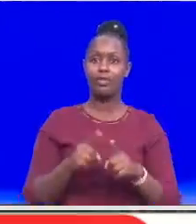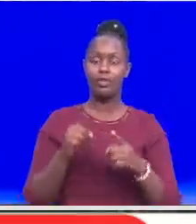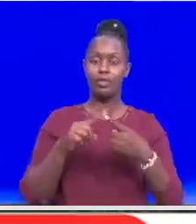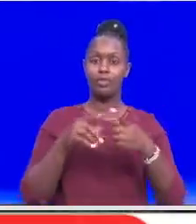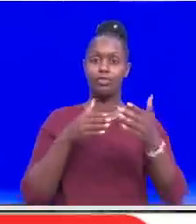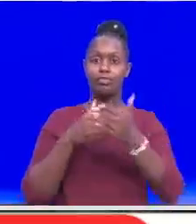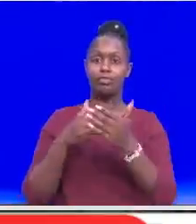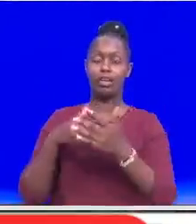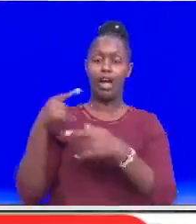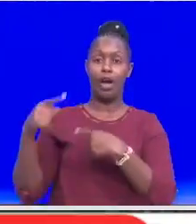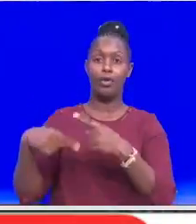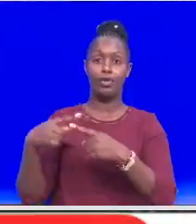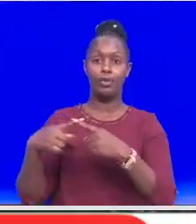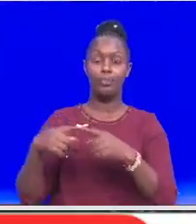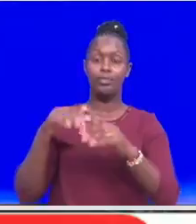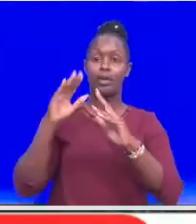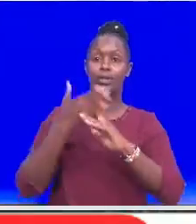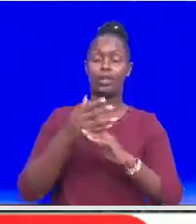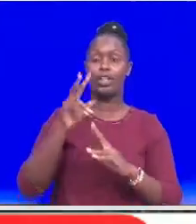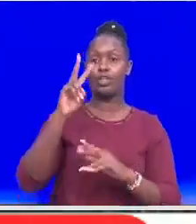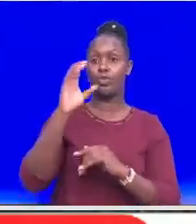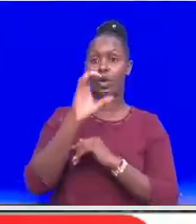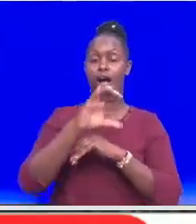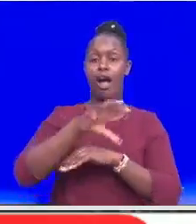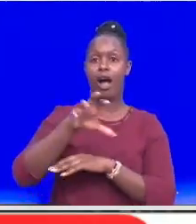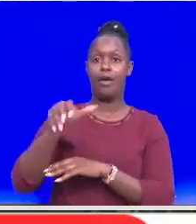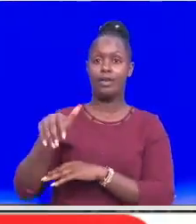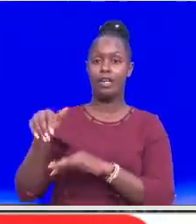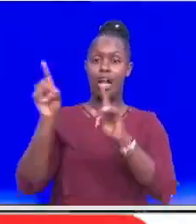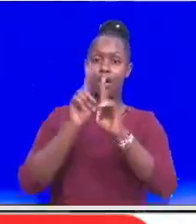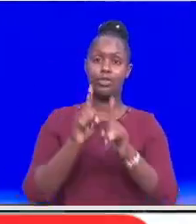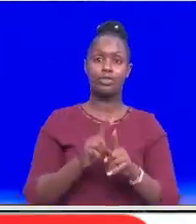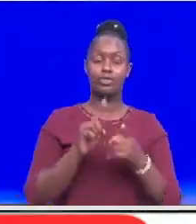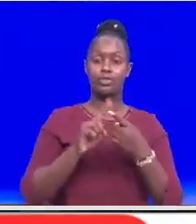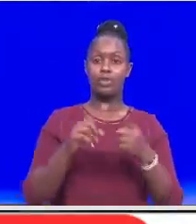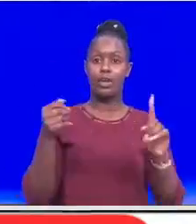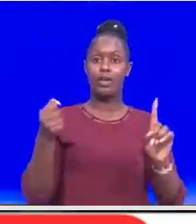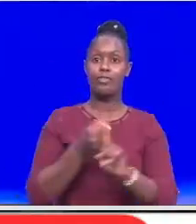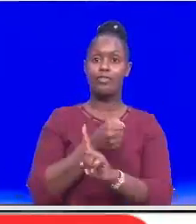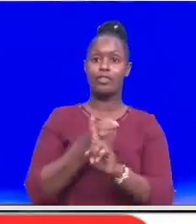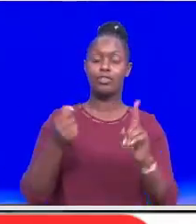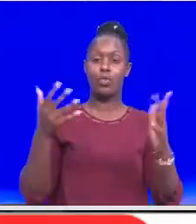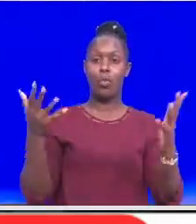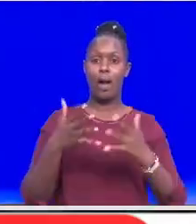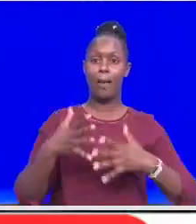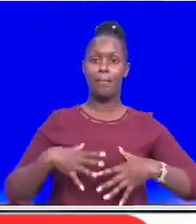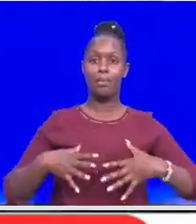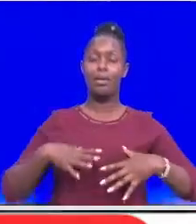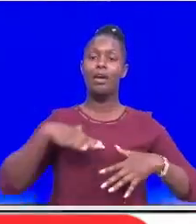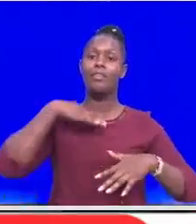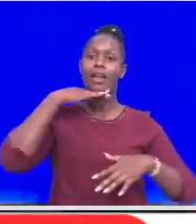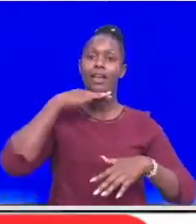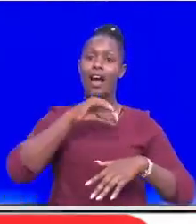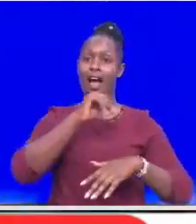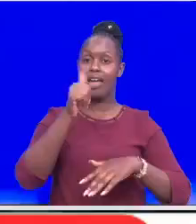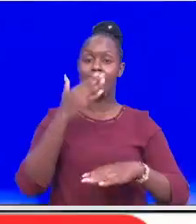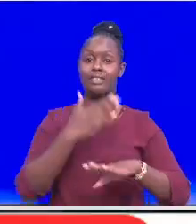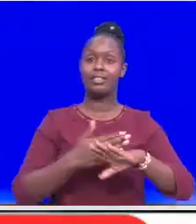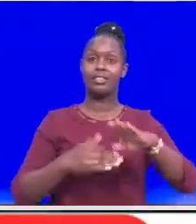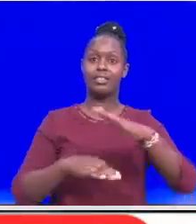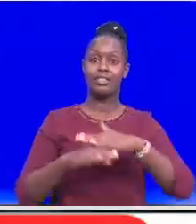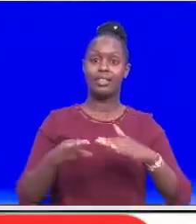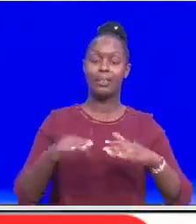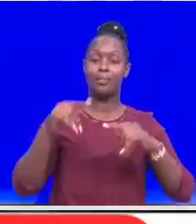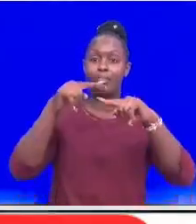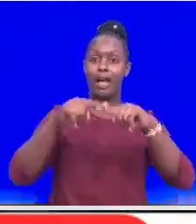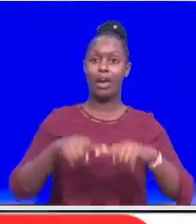existed along the two counties, with residents engaged in violent fights where scores have died and others injured in these conflicts. According